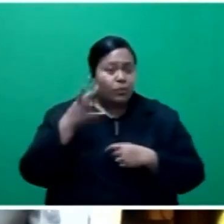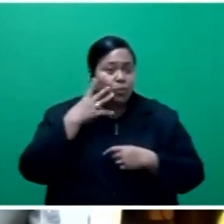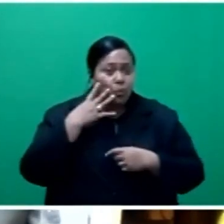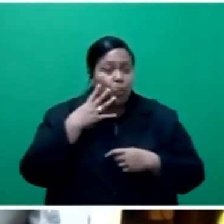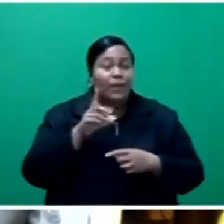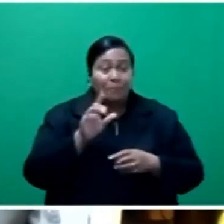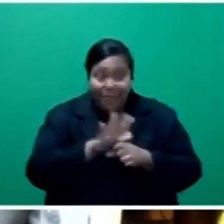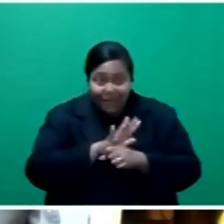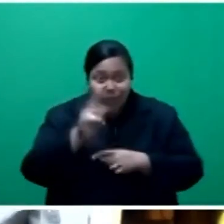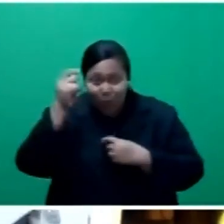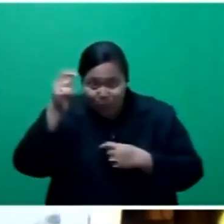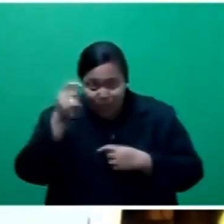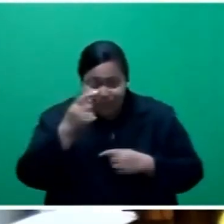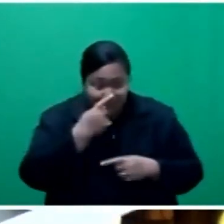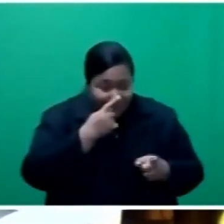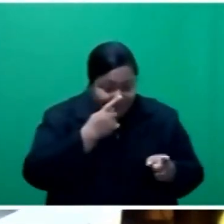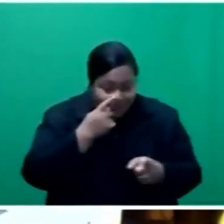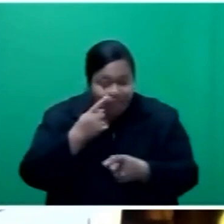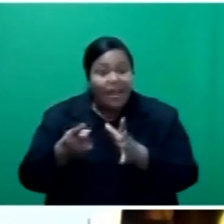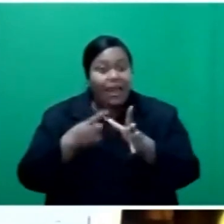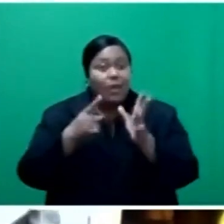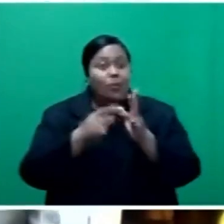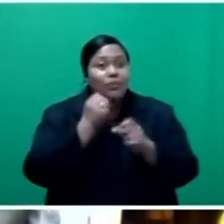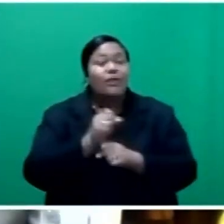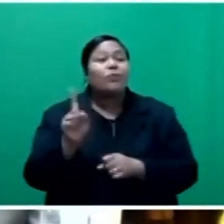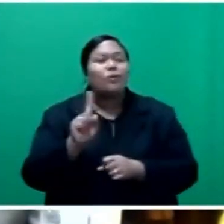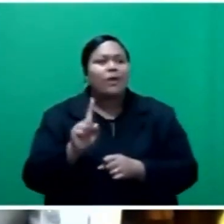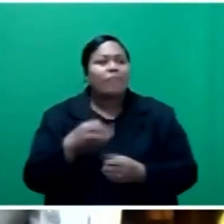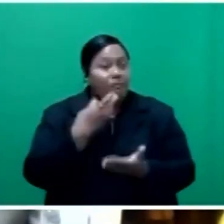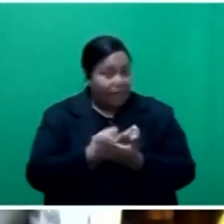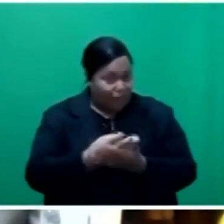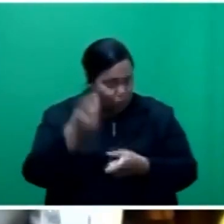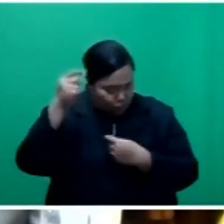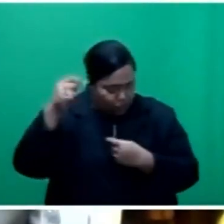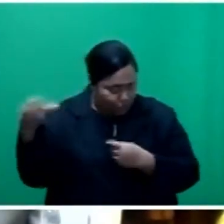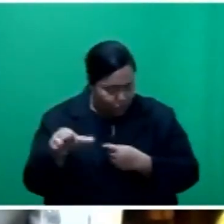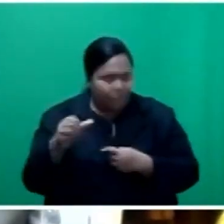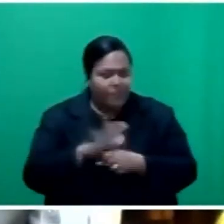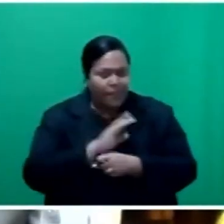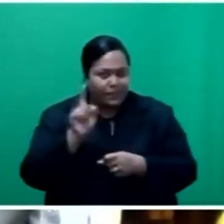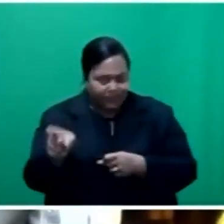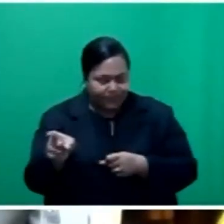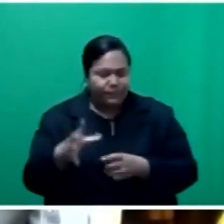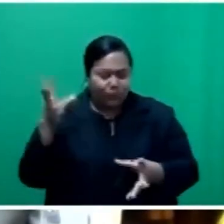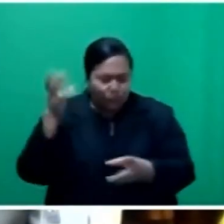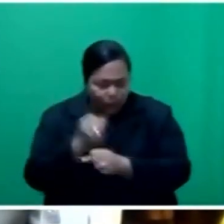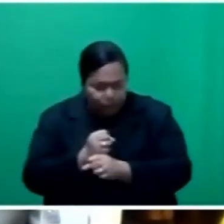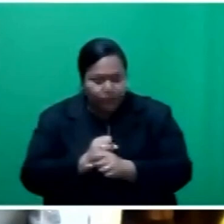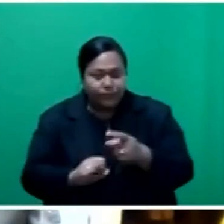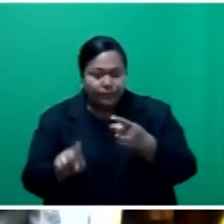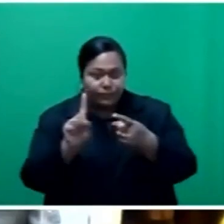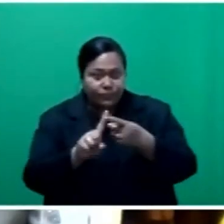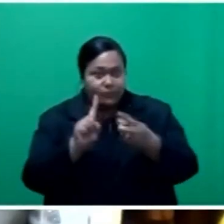audits, the OAG normally combines financial audits. I hope they understand what I'm talking about. They normally combine financial audits